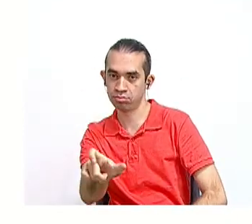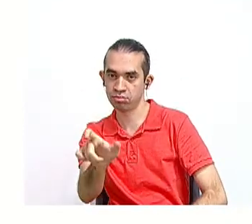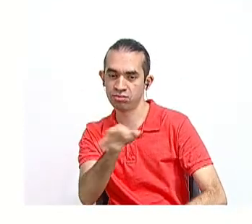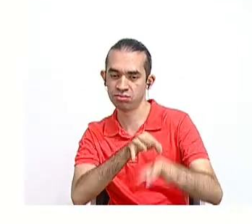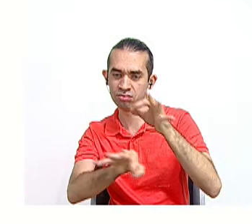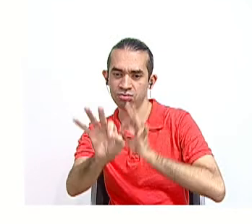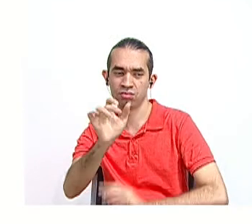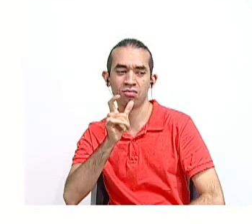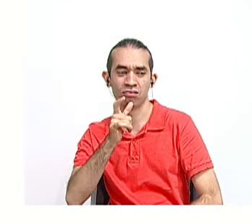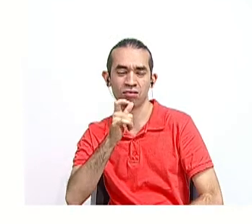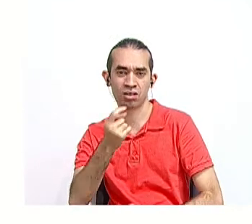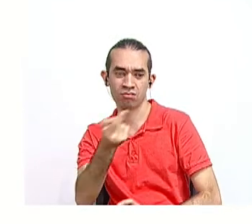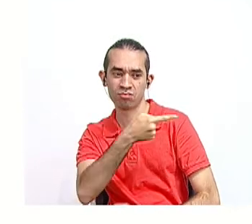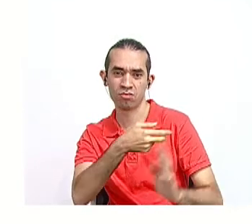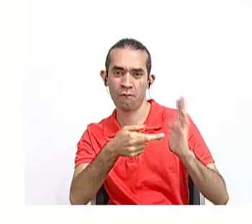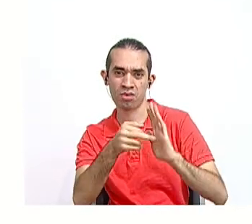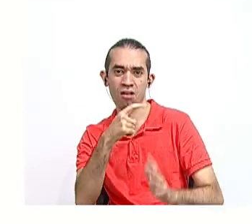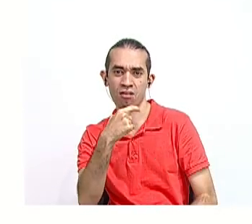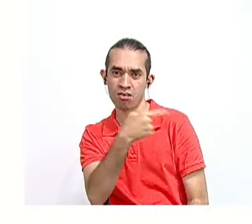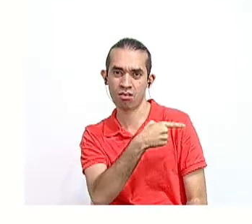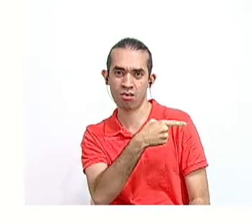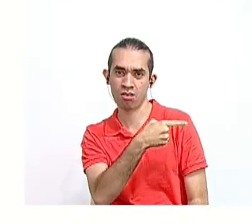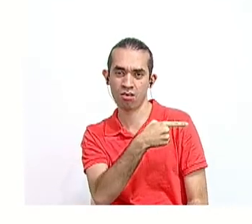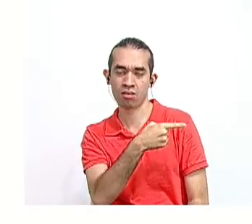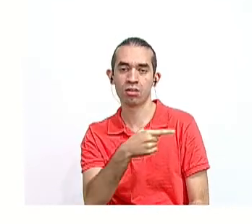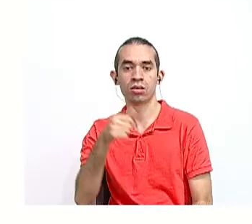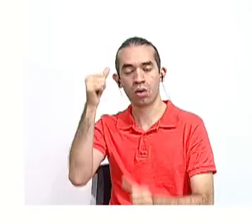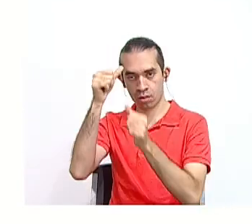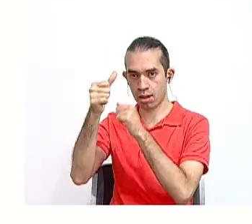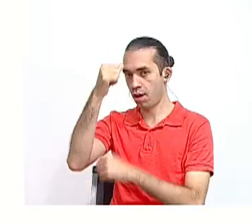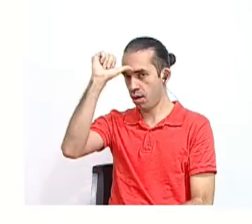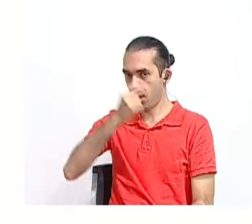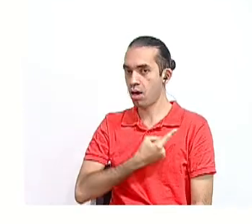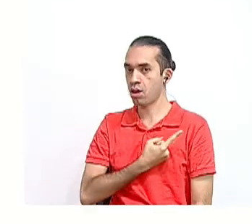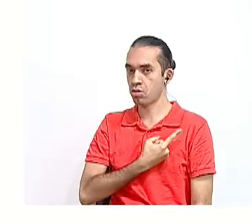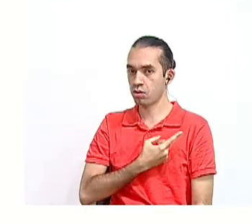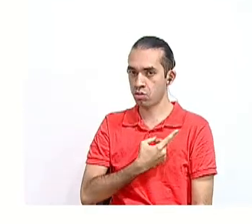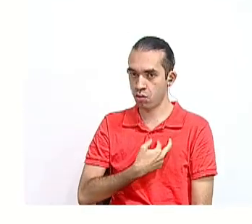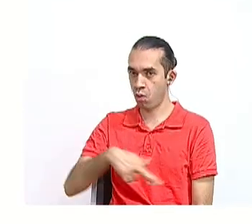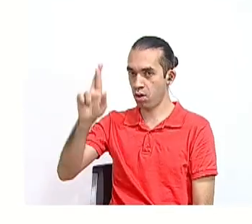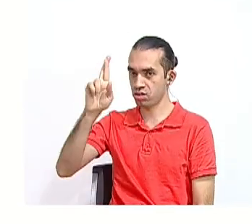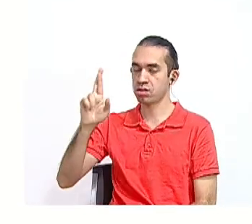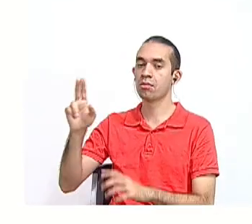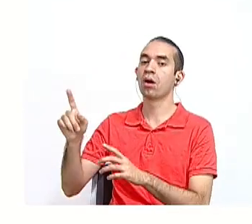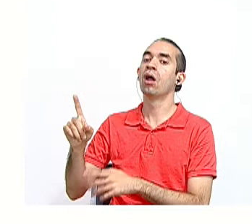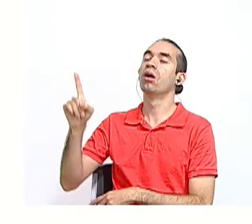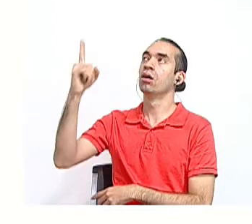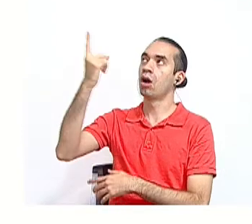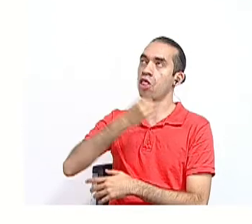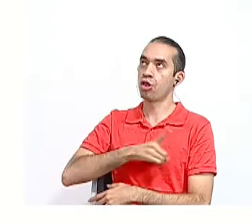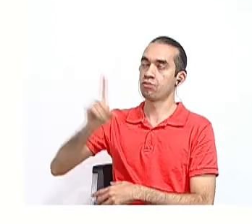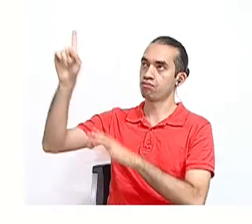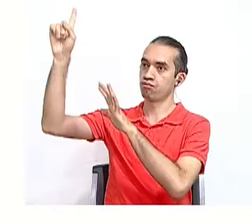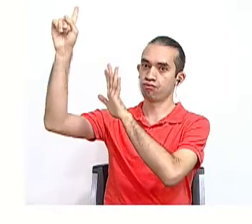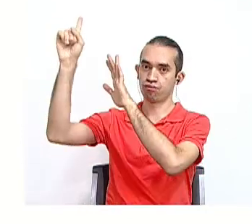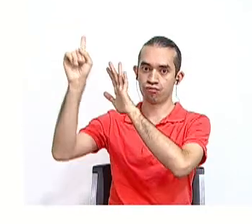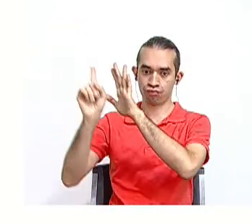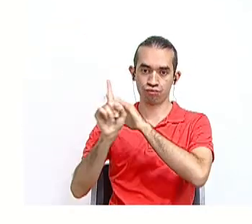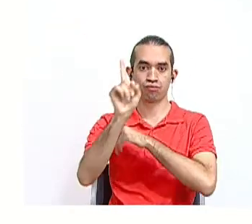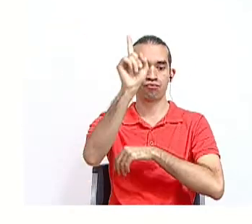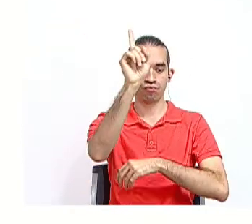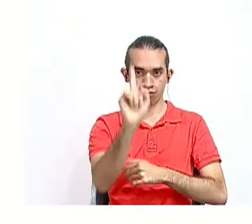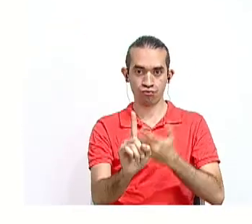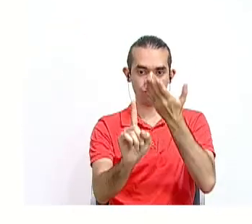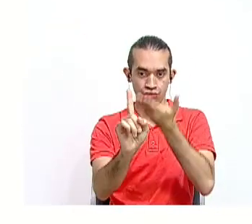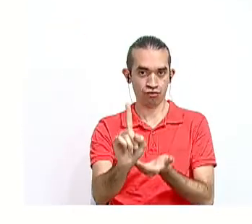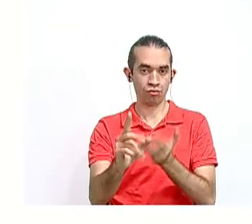they represent online? Because they talk about Hinduism and they say that it is a representation of a Hindu god on earth, but in